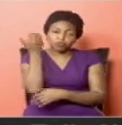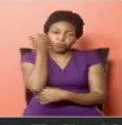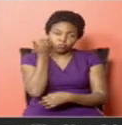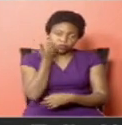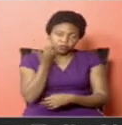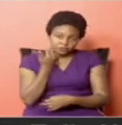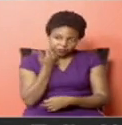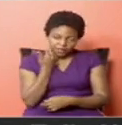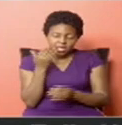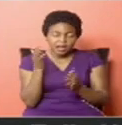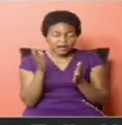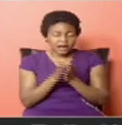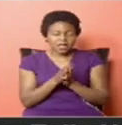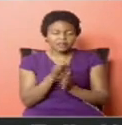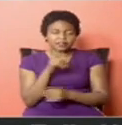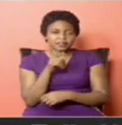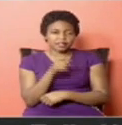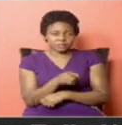matters. And this